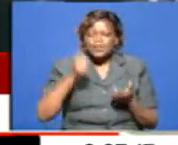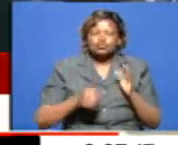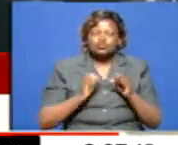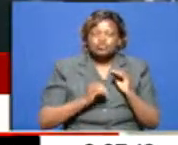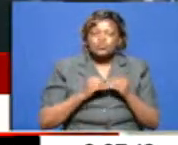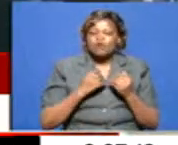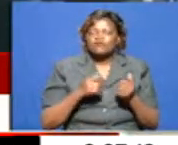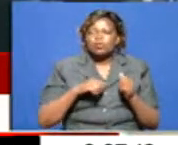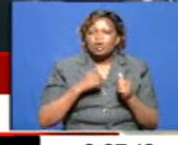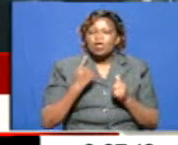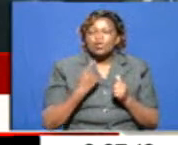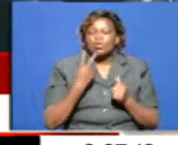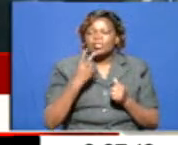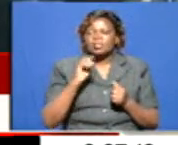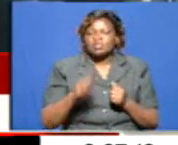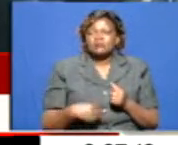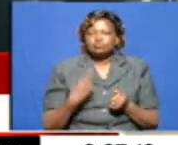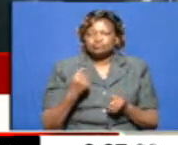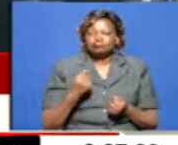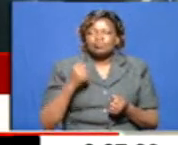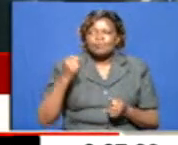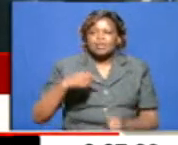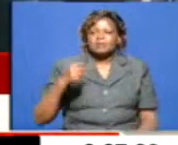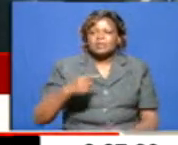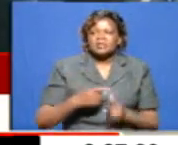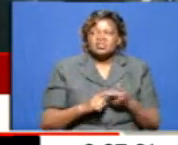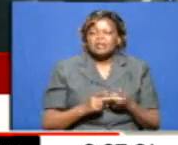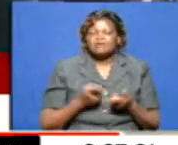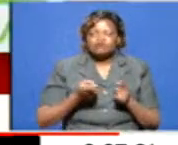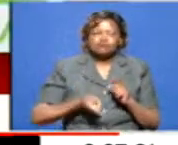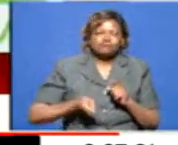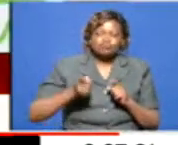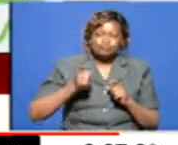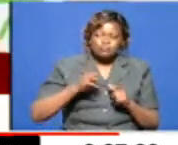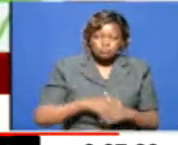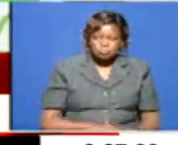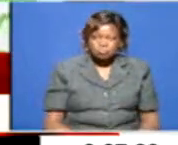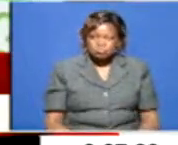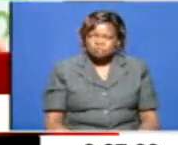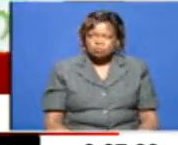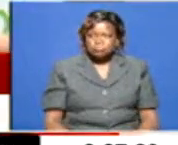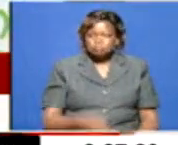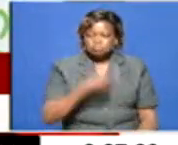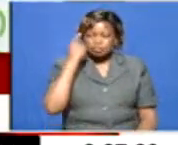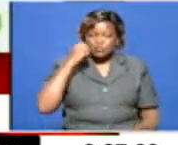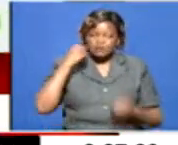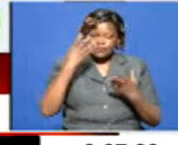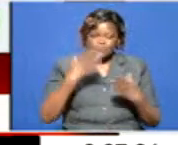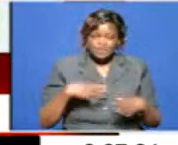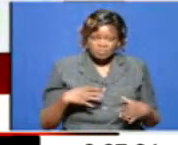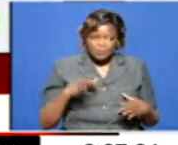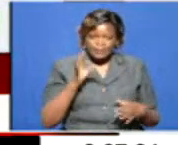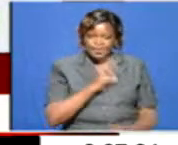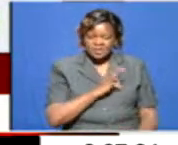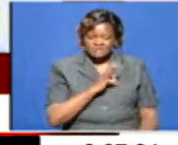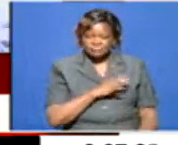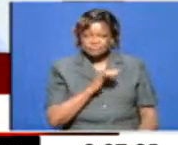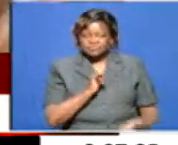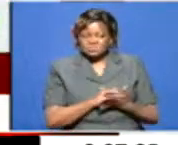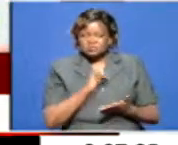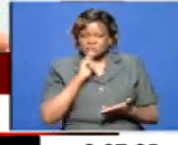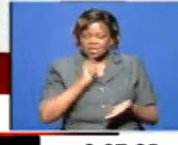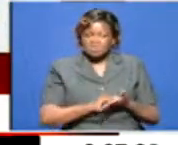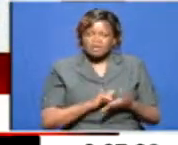only 20,000 shillings a month and have it increased. Because if you give somebody a benefit statement that says you've